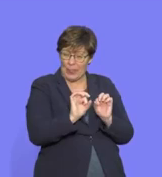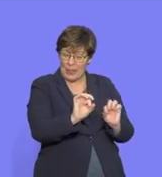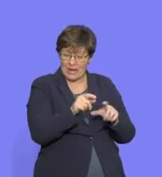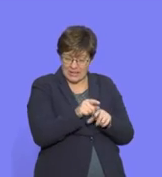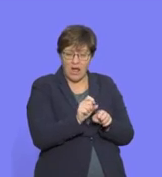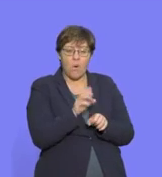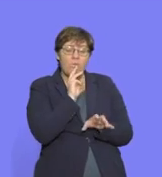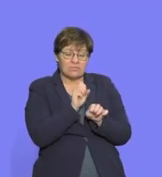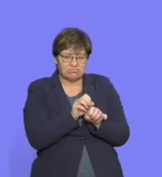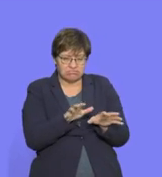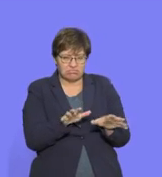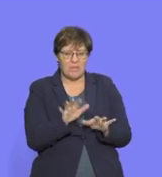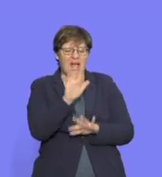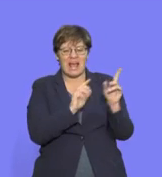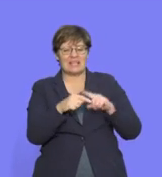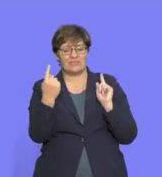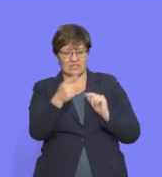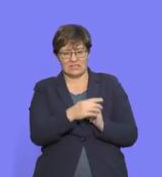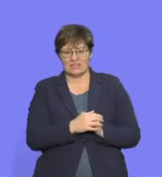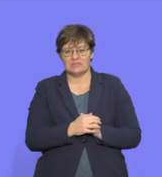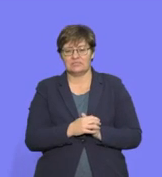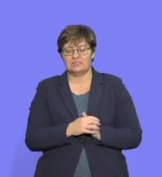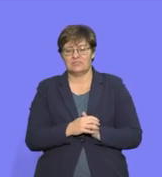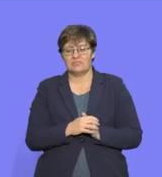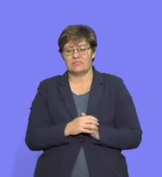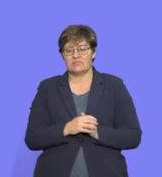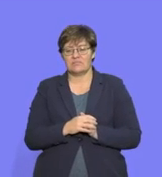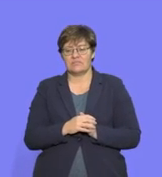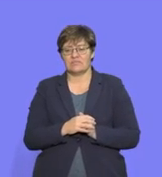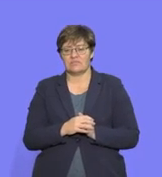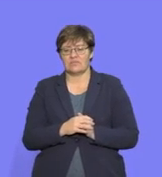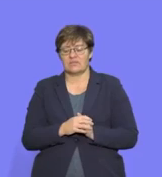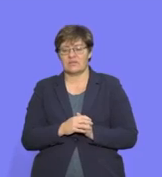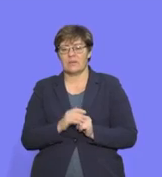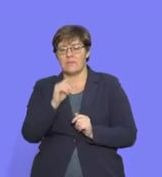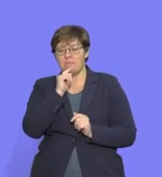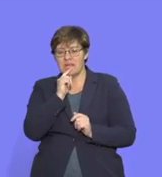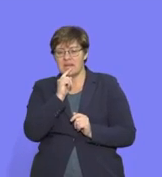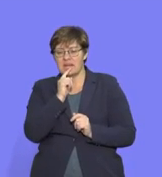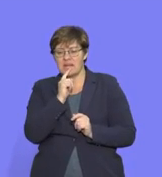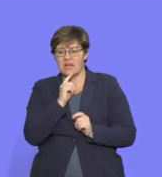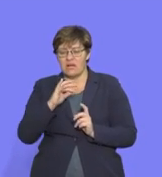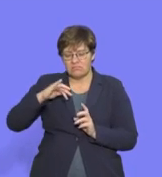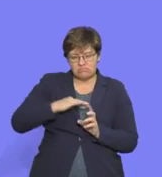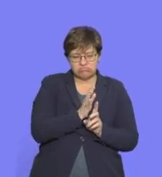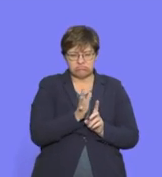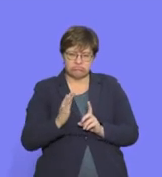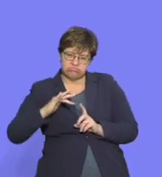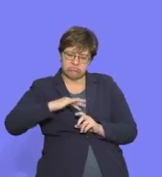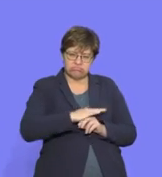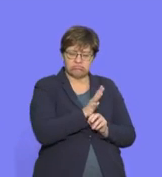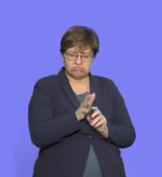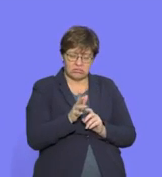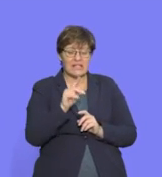what it does is, I'm just going to use a different color just to show it. What it does is it bathes, right?